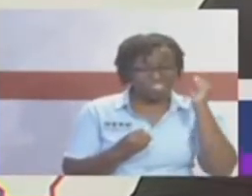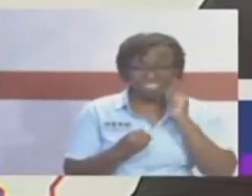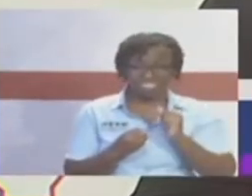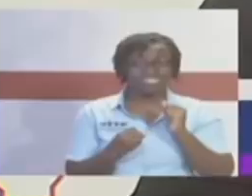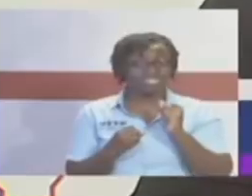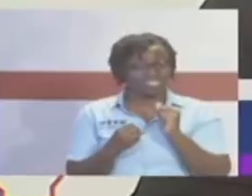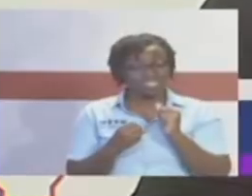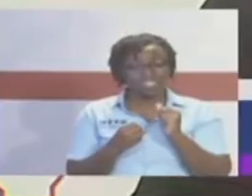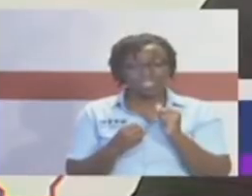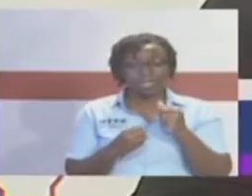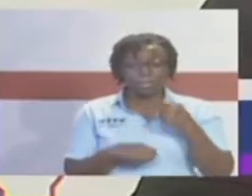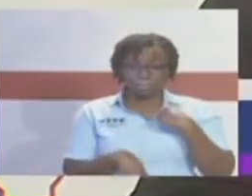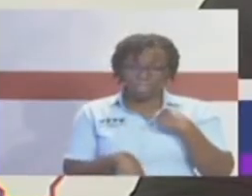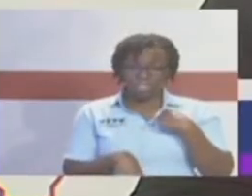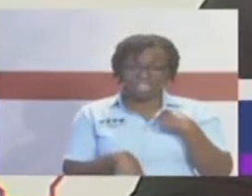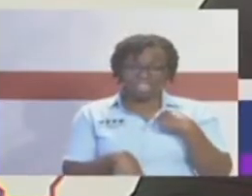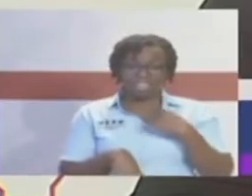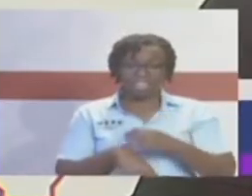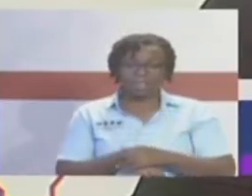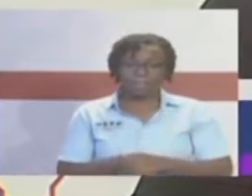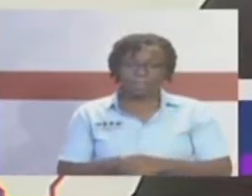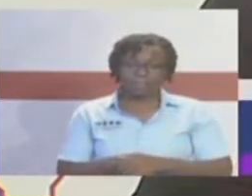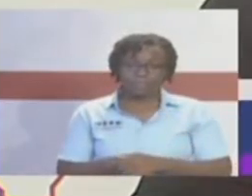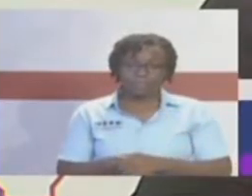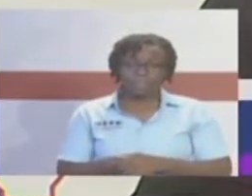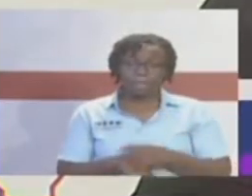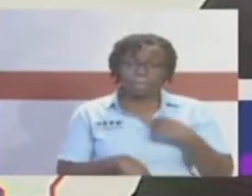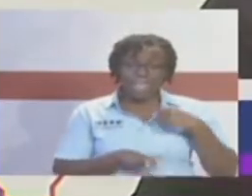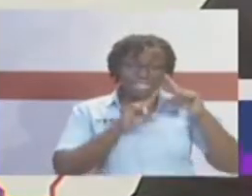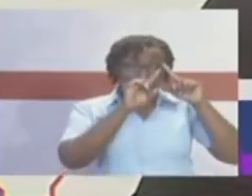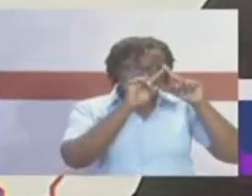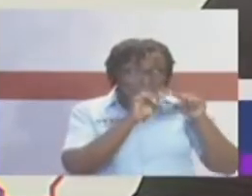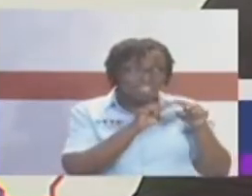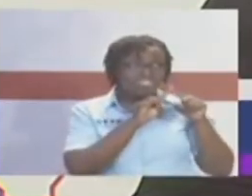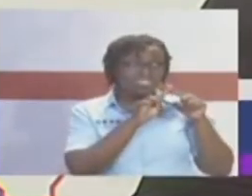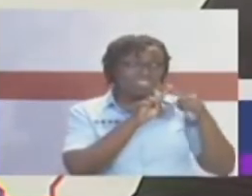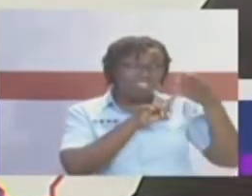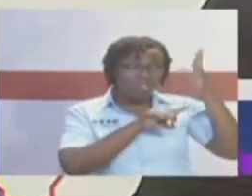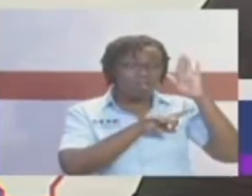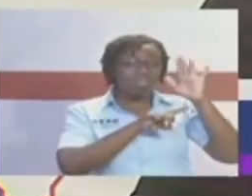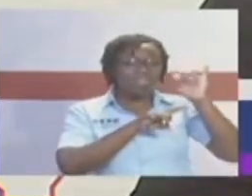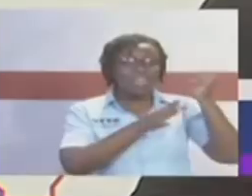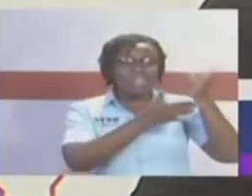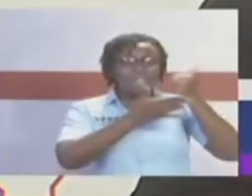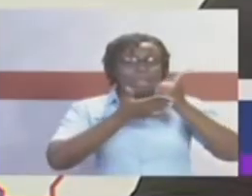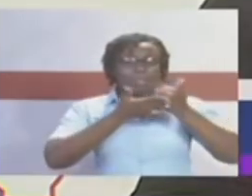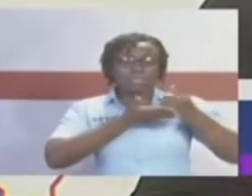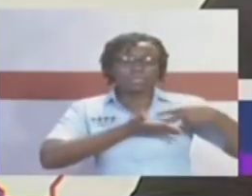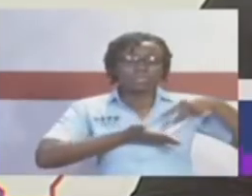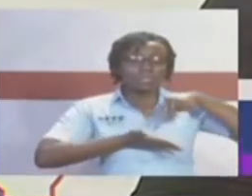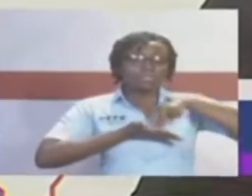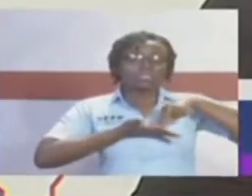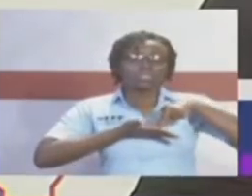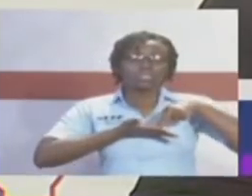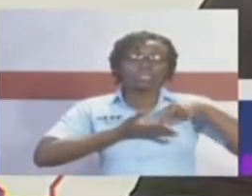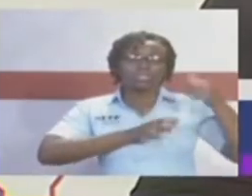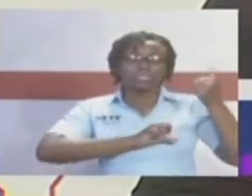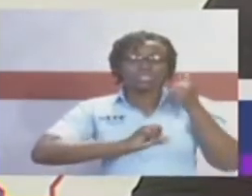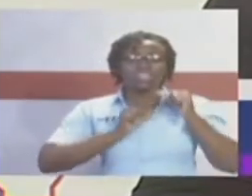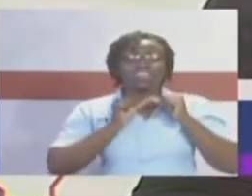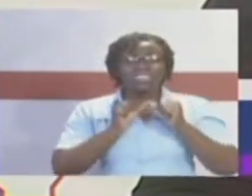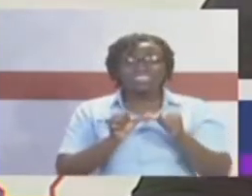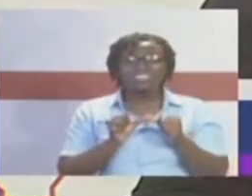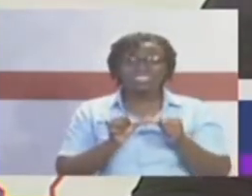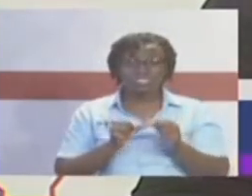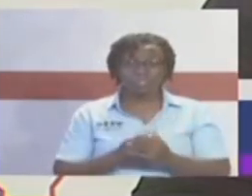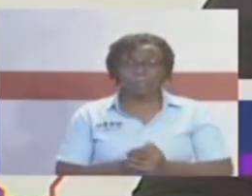as a faith-based physician, my dependence and trust in God has kept me standing. I'm able to overcome and